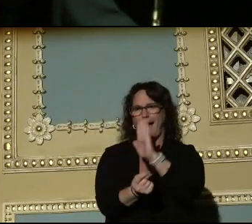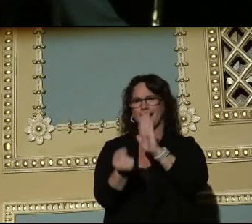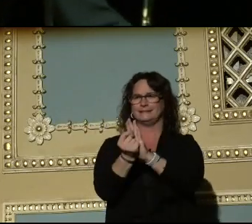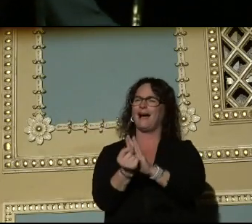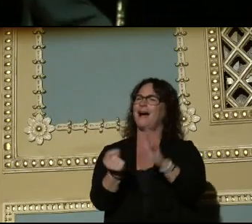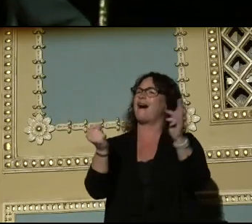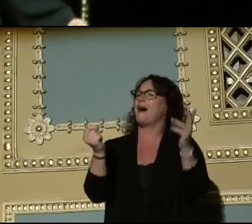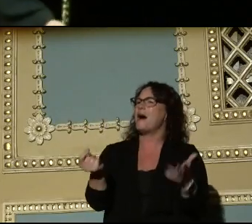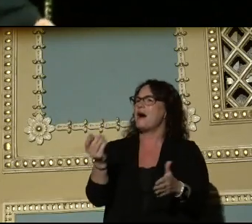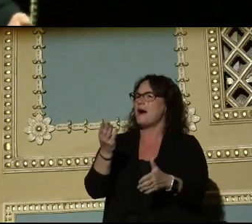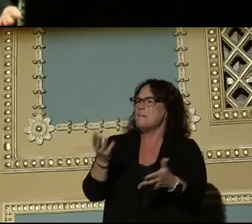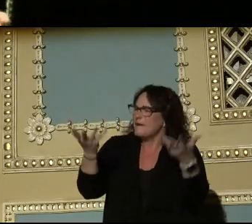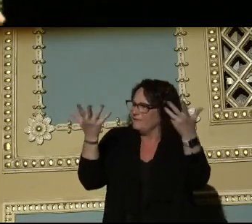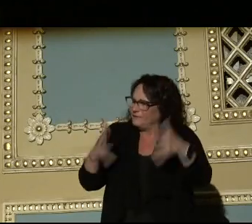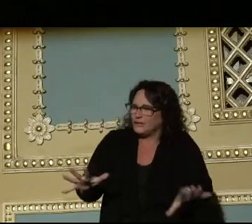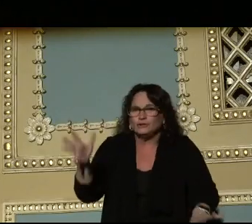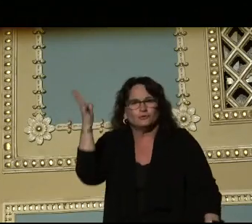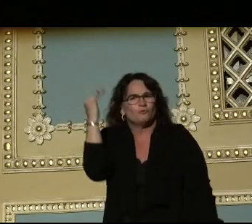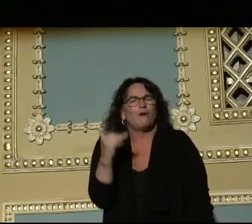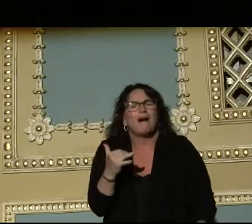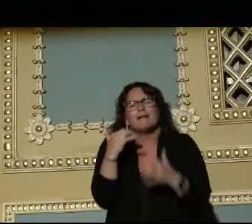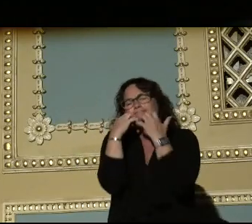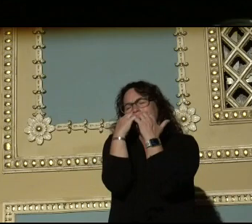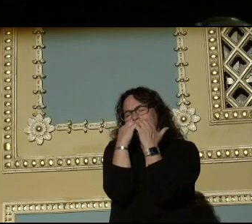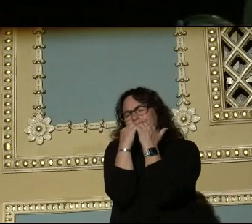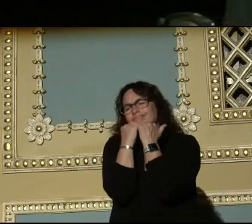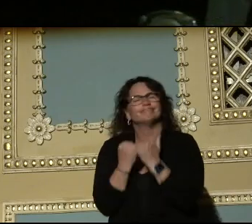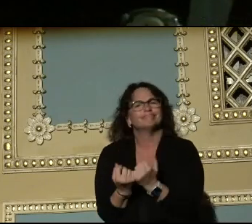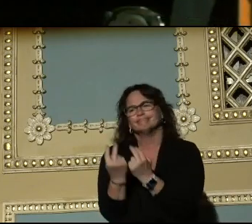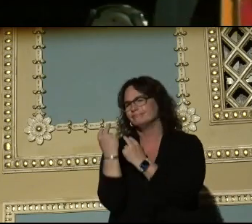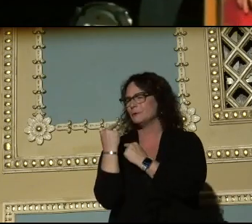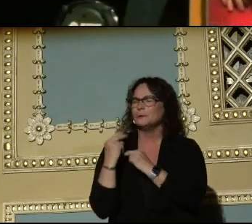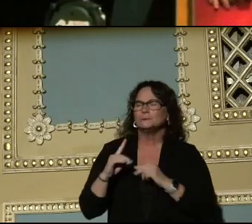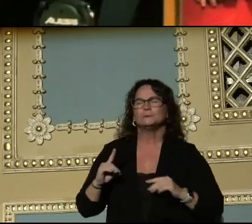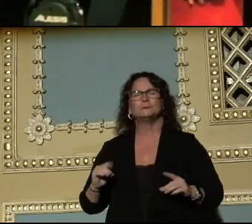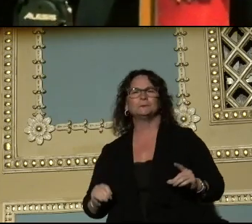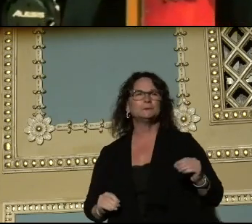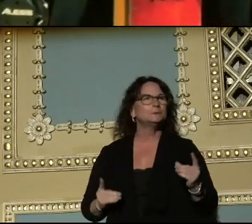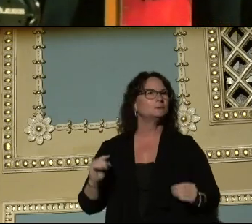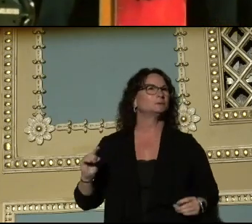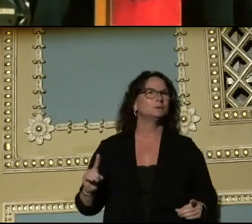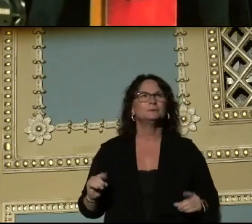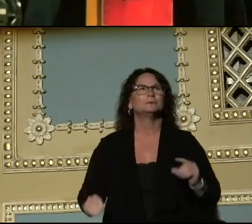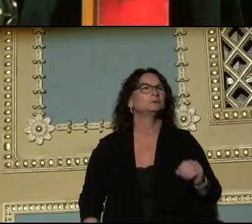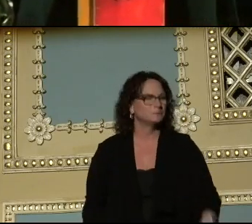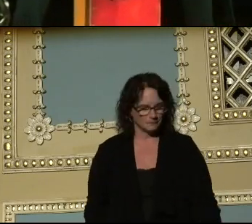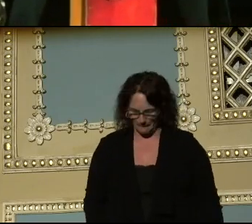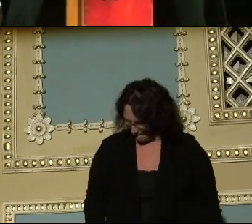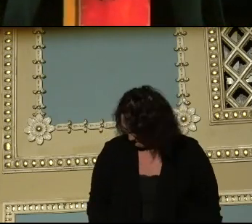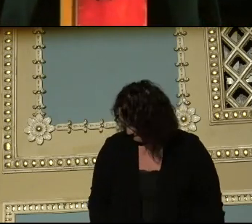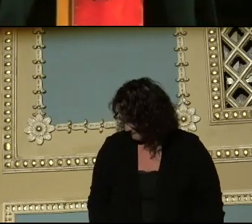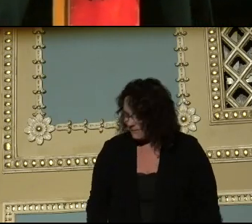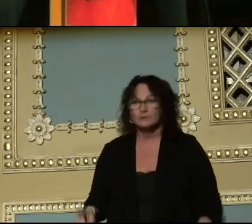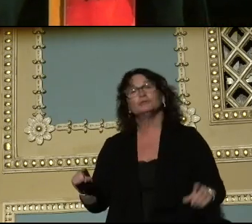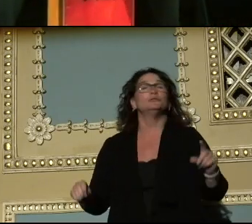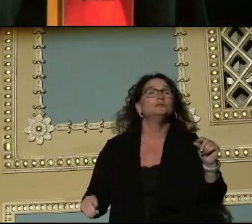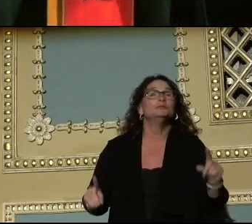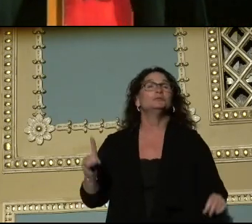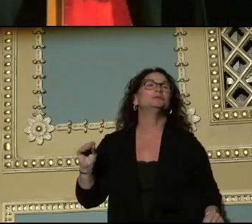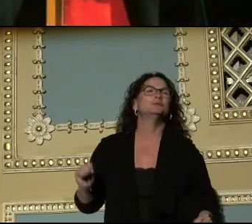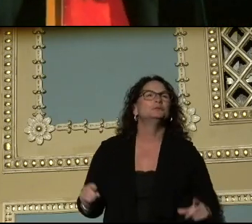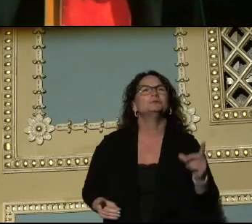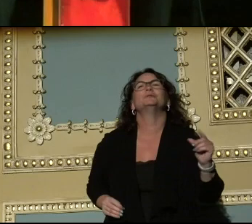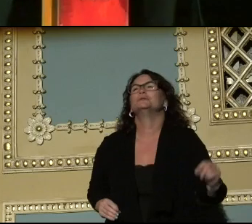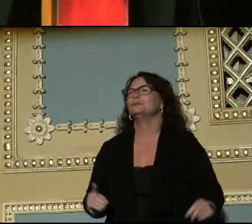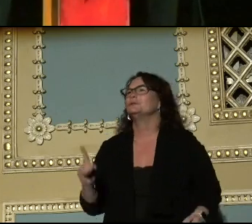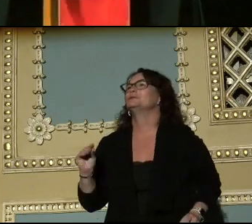go? 'Cause I love them so. Do do do do do do do do do do do do do do